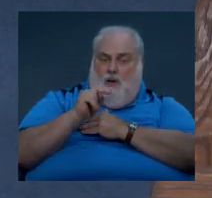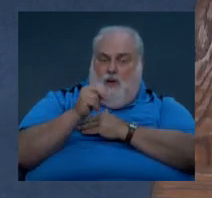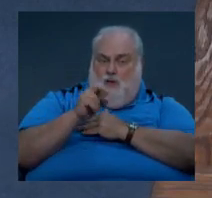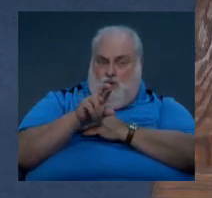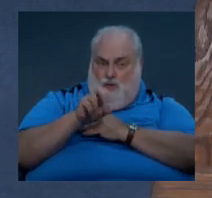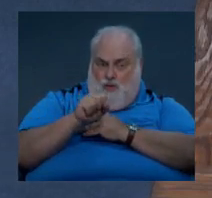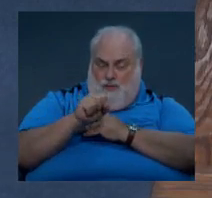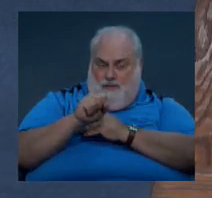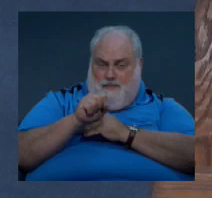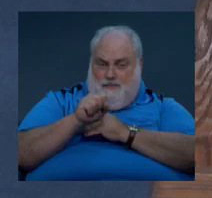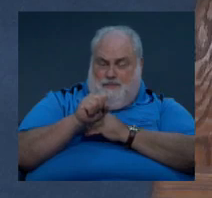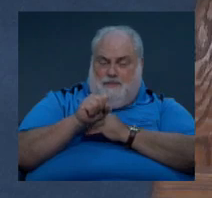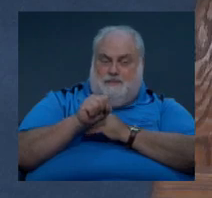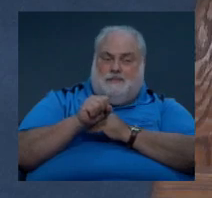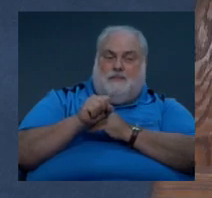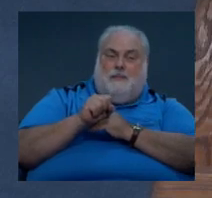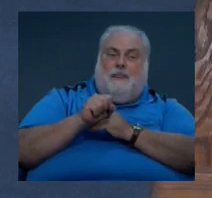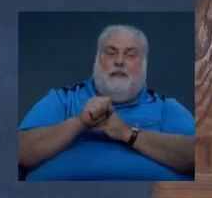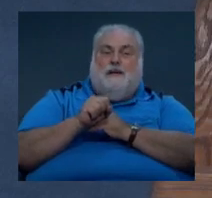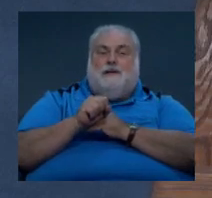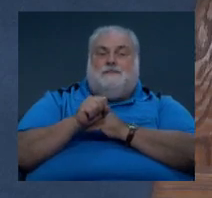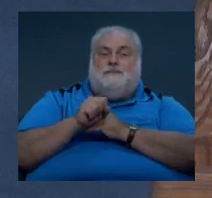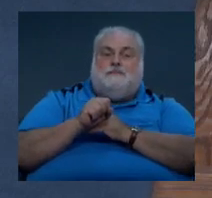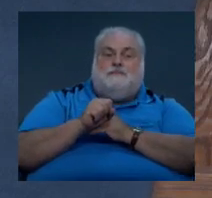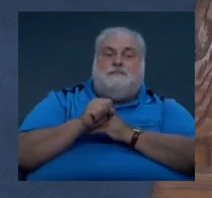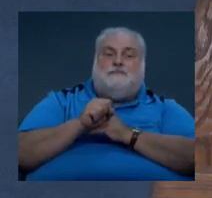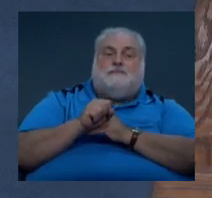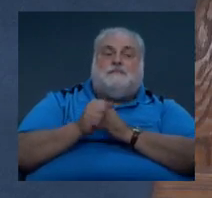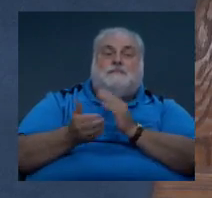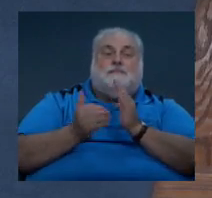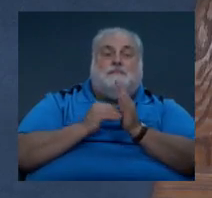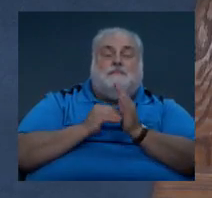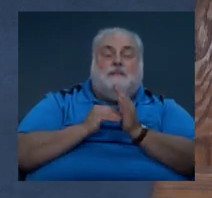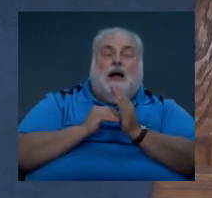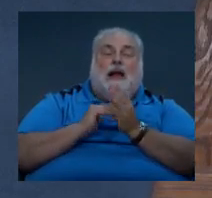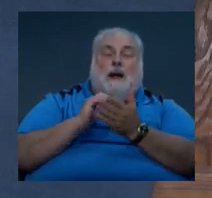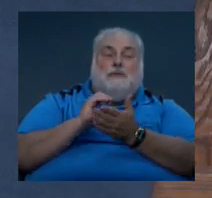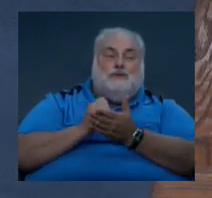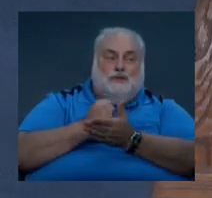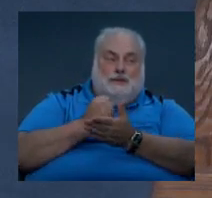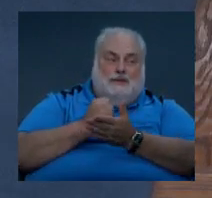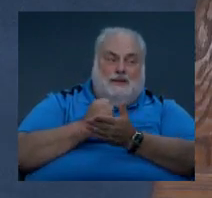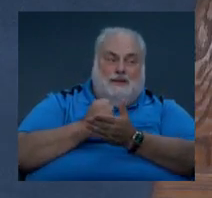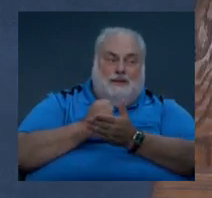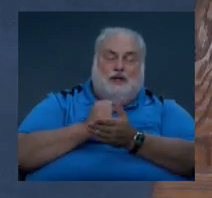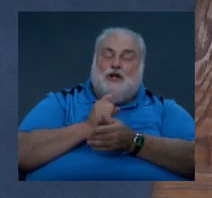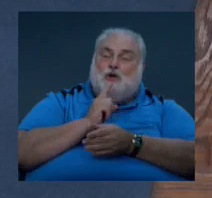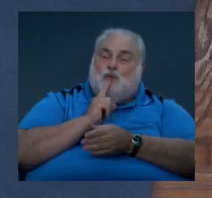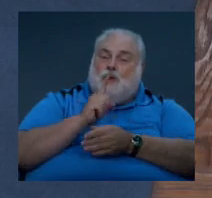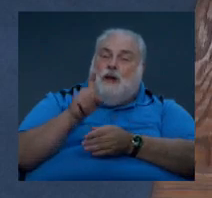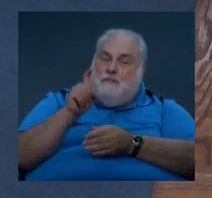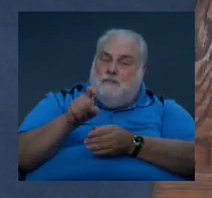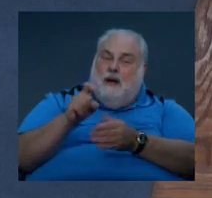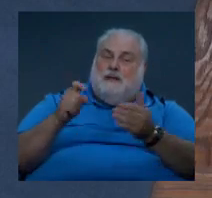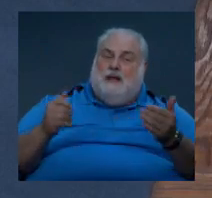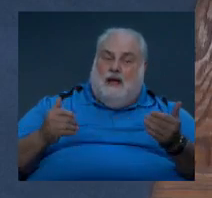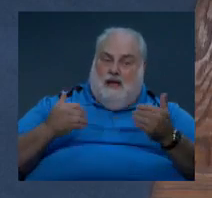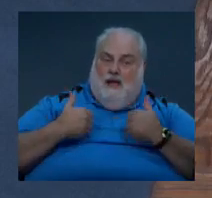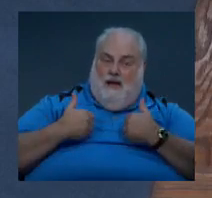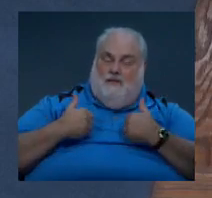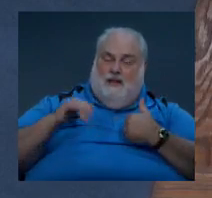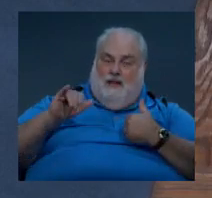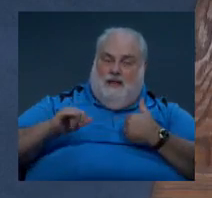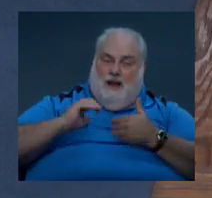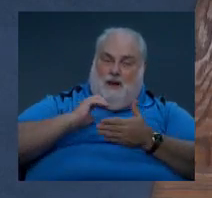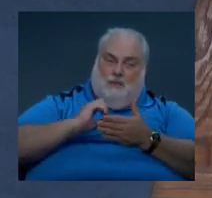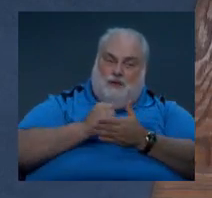homeowners. Again, I want to repeat, an opportunity. You really have to have an opportunity. And so we